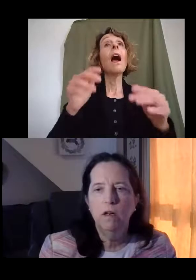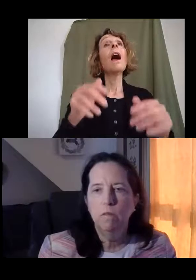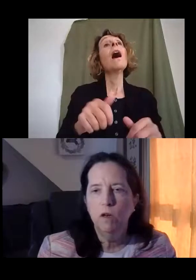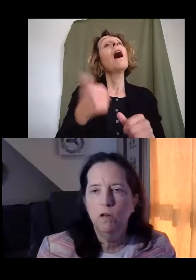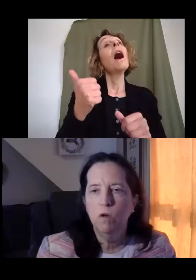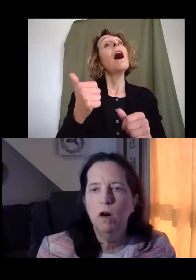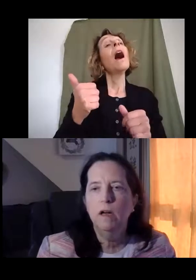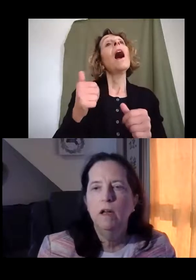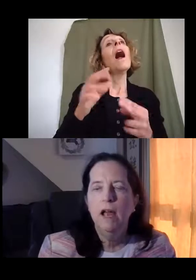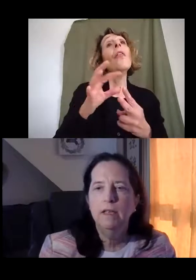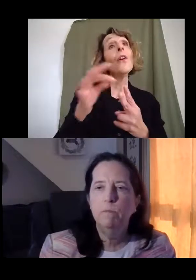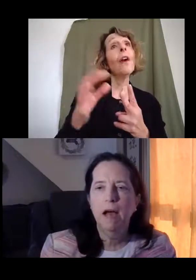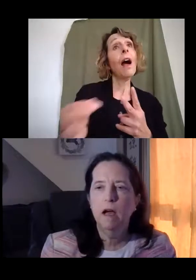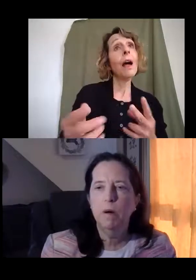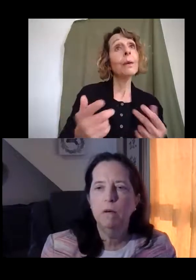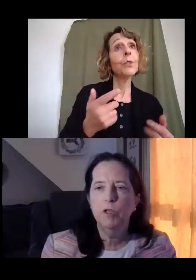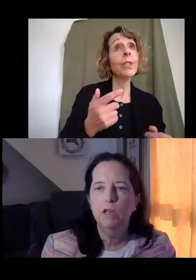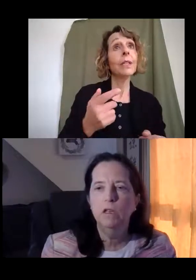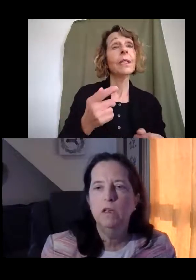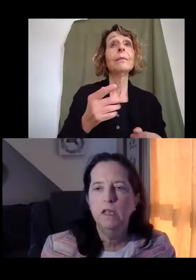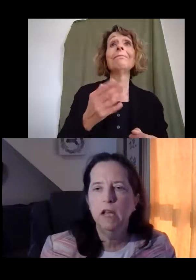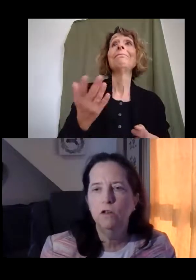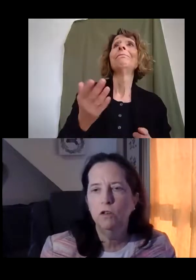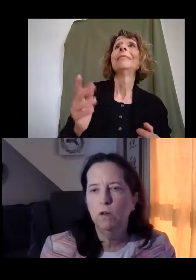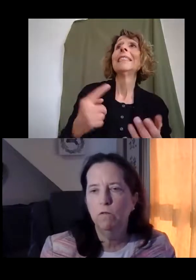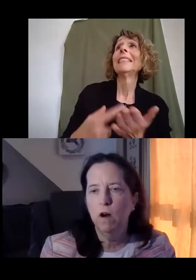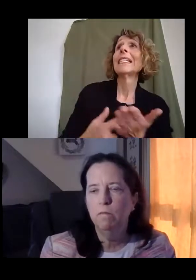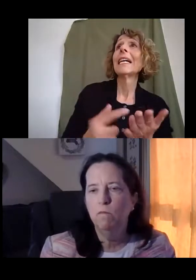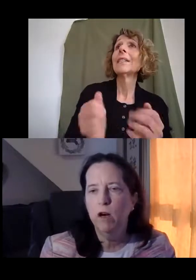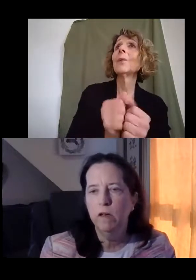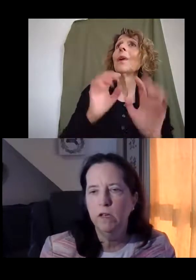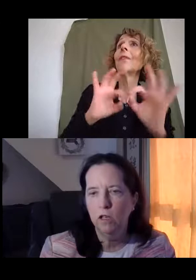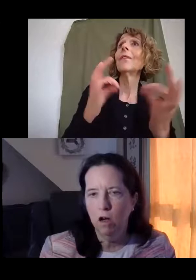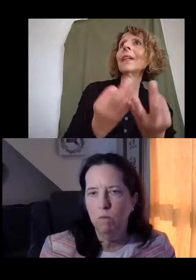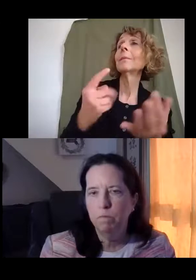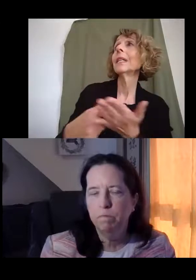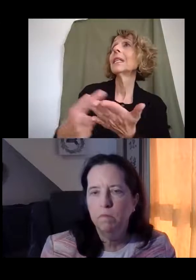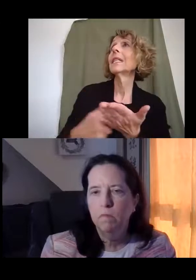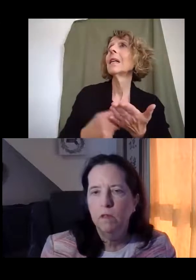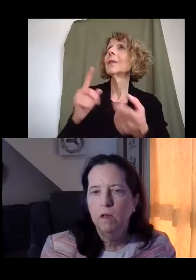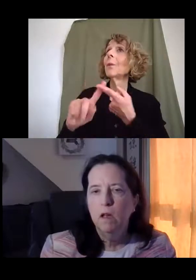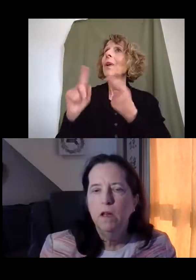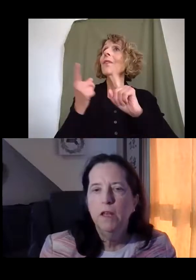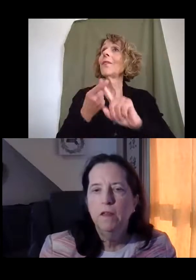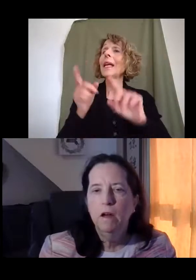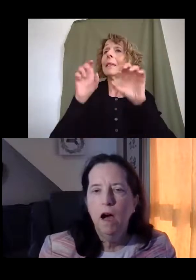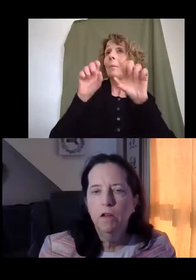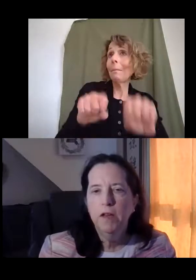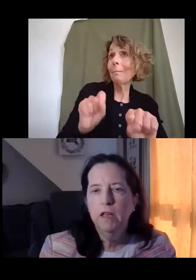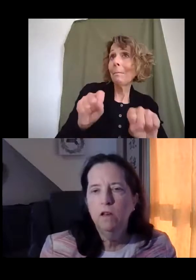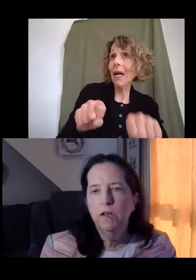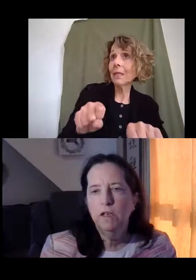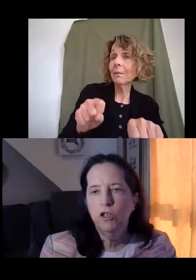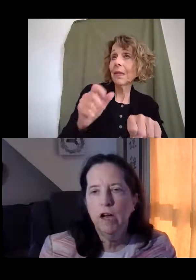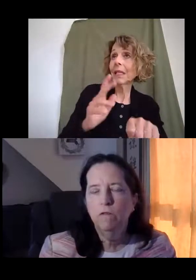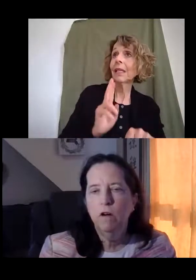you are commuting to work as backup options to get you to and from where you need to go. The other thing